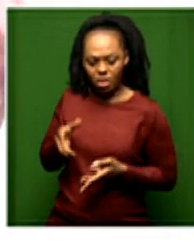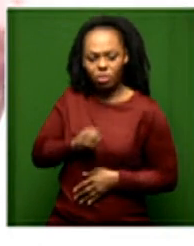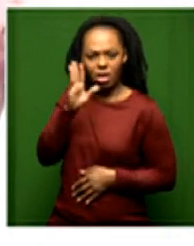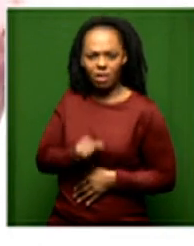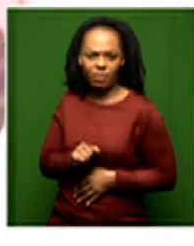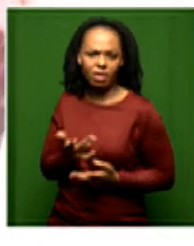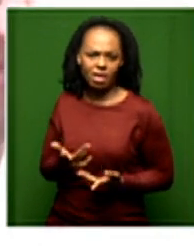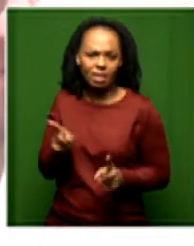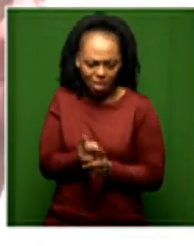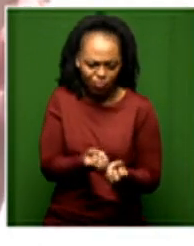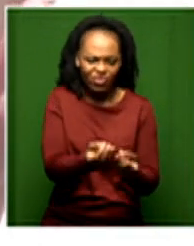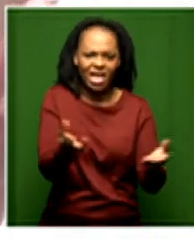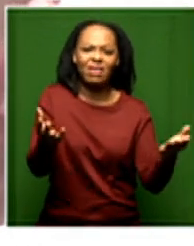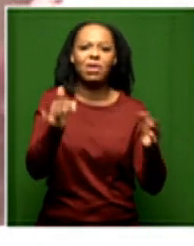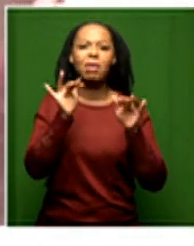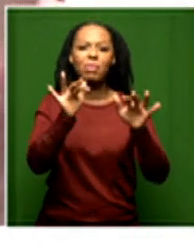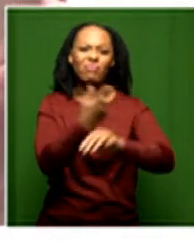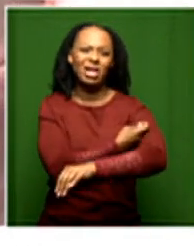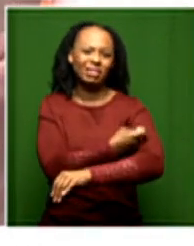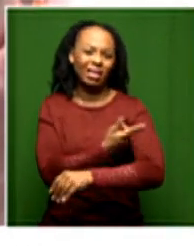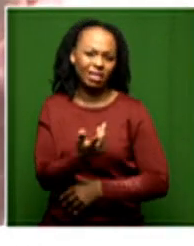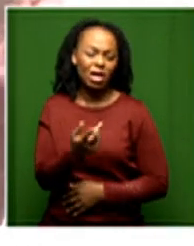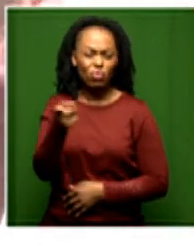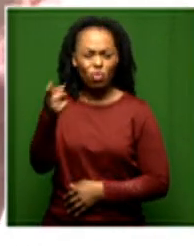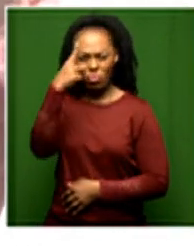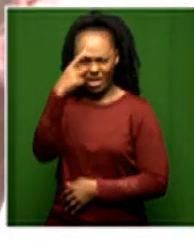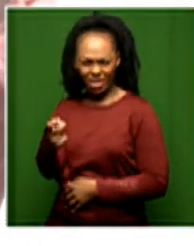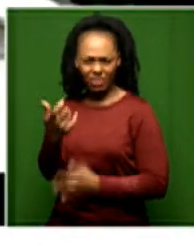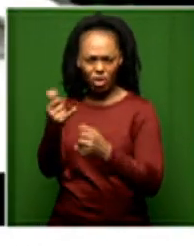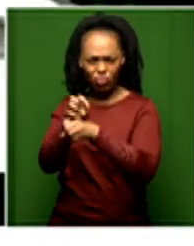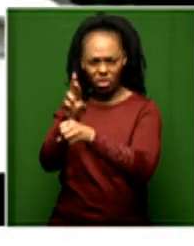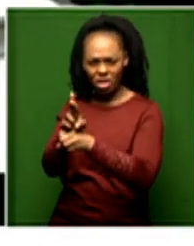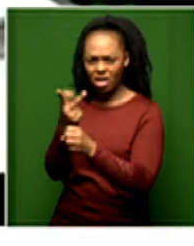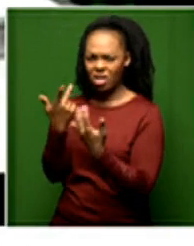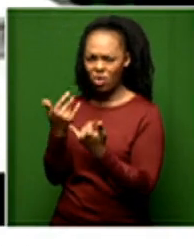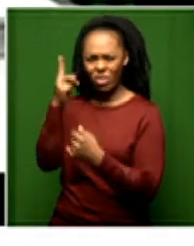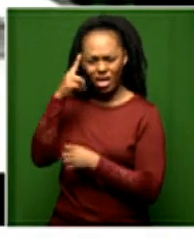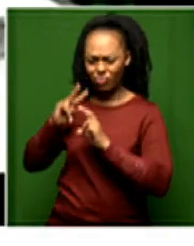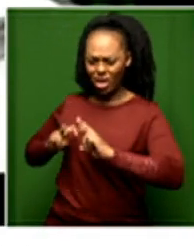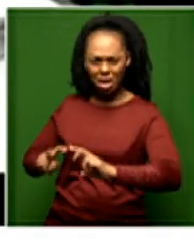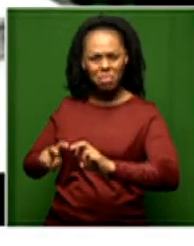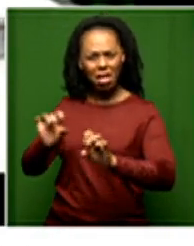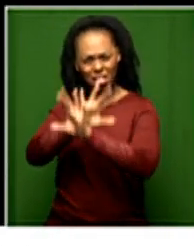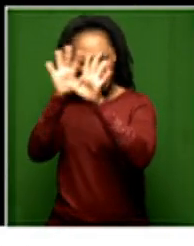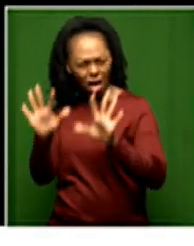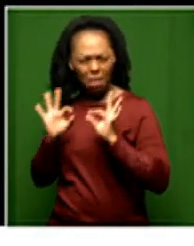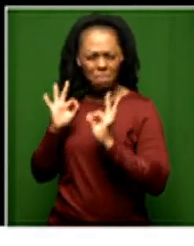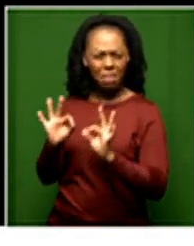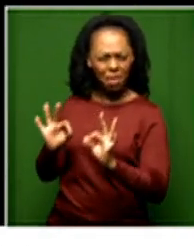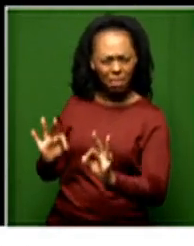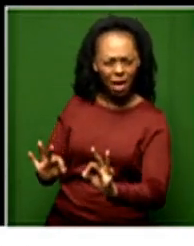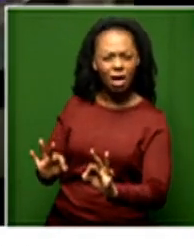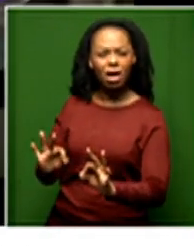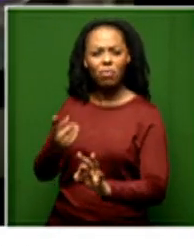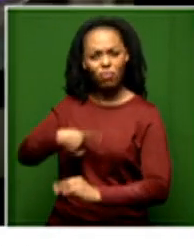to the public. Do you believe, though, Dr. Mzukwa, that the studies have been large enough for us to have